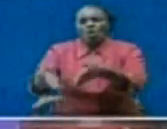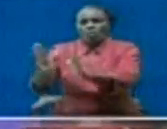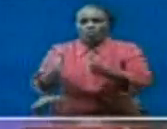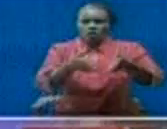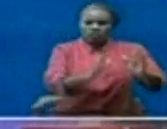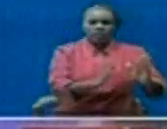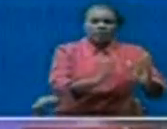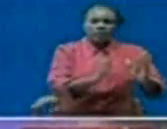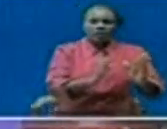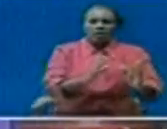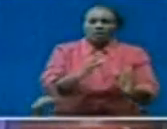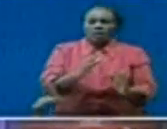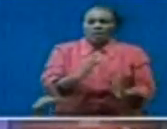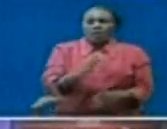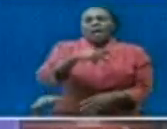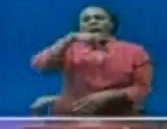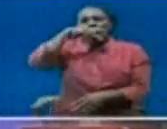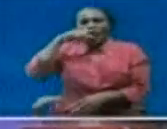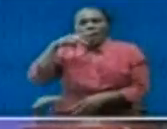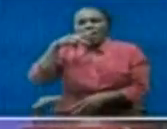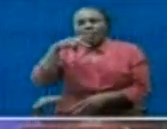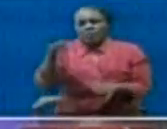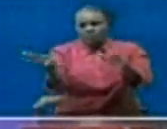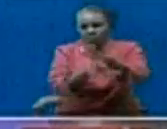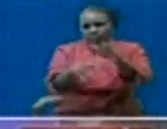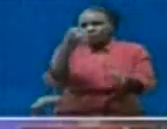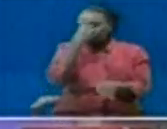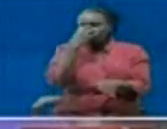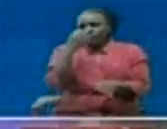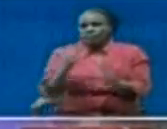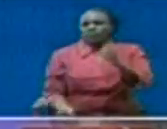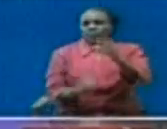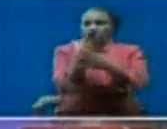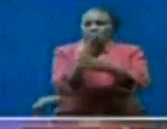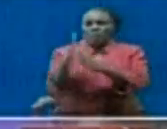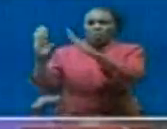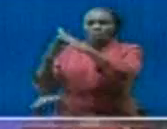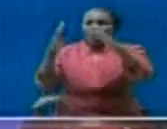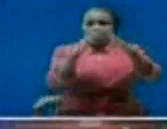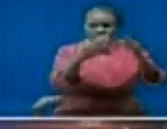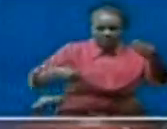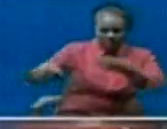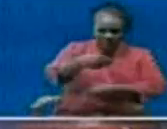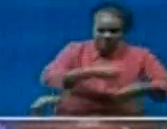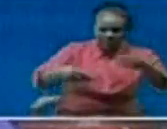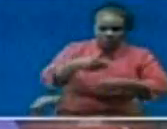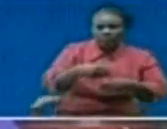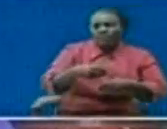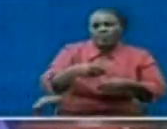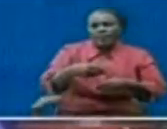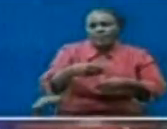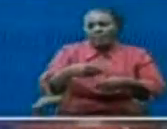opportunities. The Honorable Vice President is a product of the Bomas discussion. And